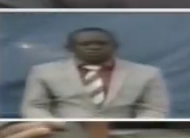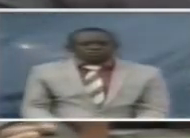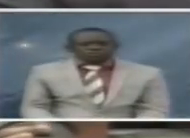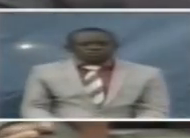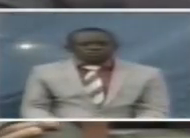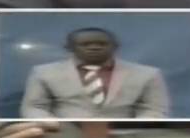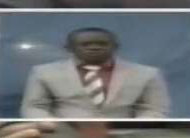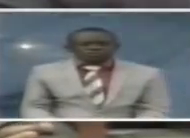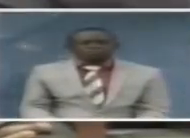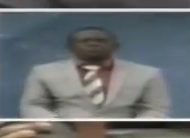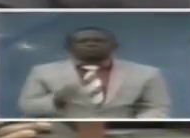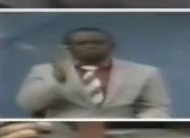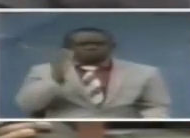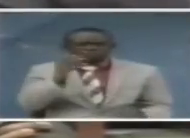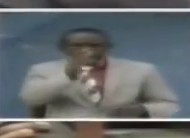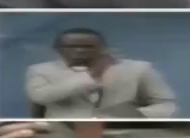the recruitment of